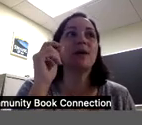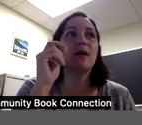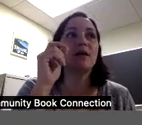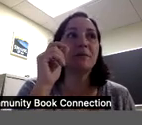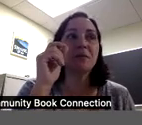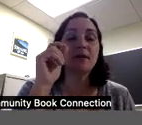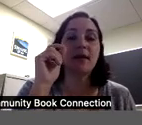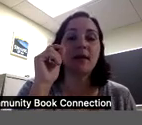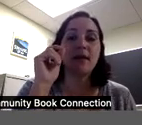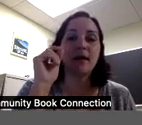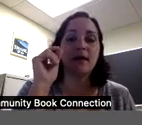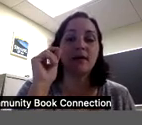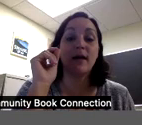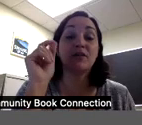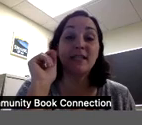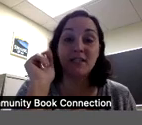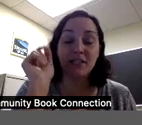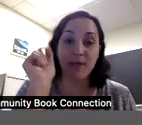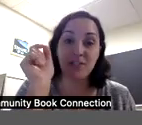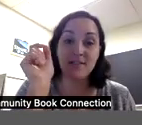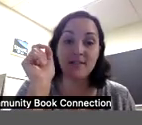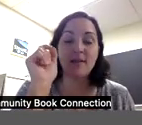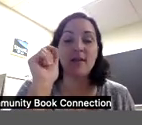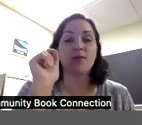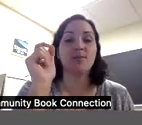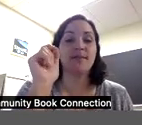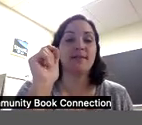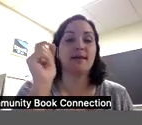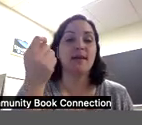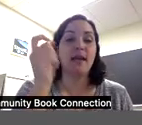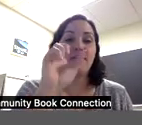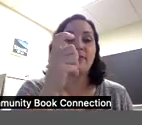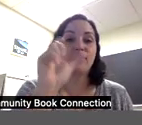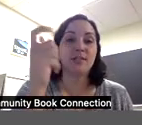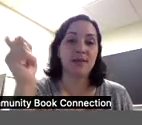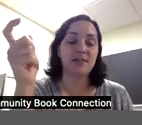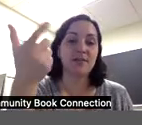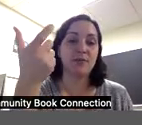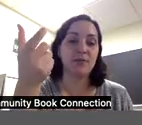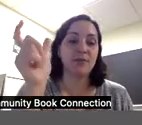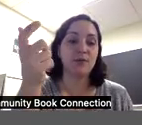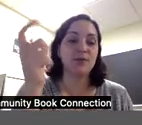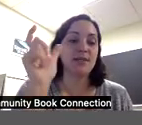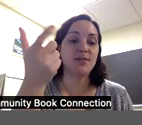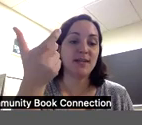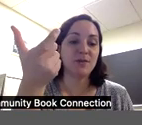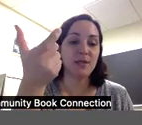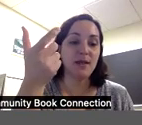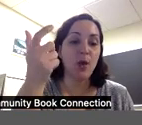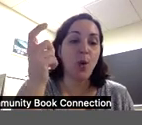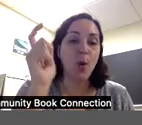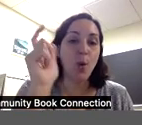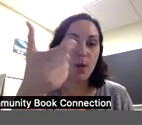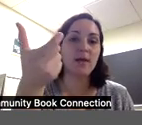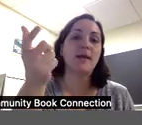have what we call alternating generations, which means that every other generation they reproduce either